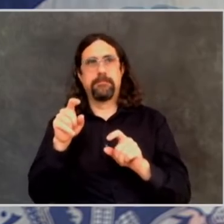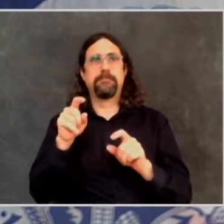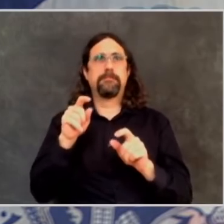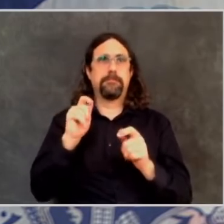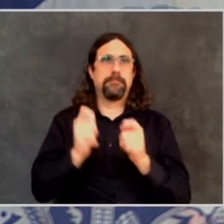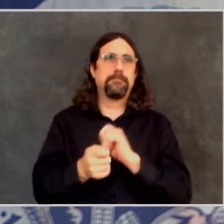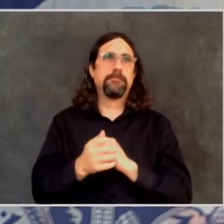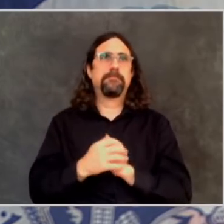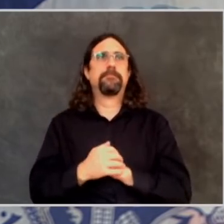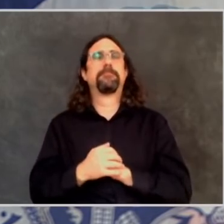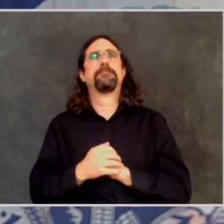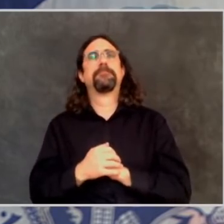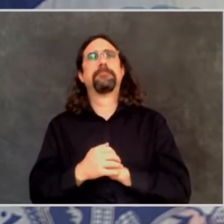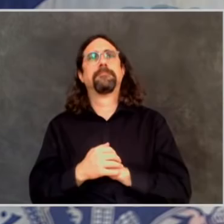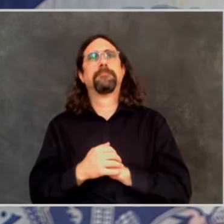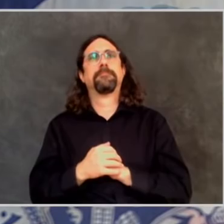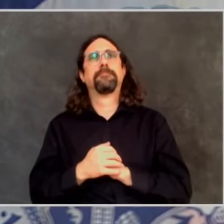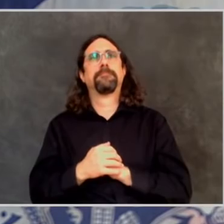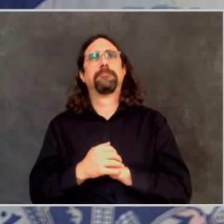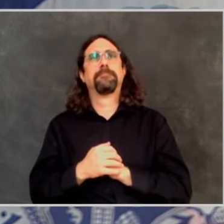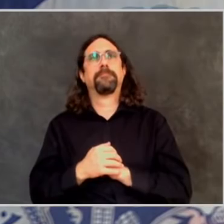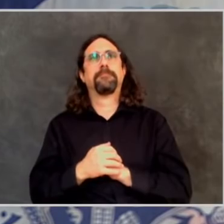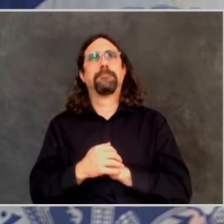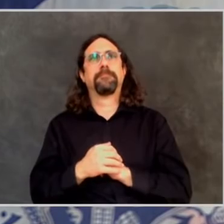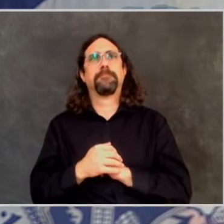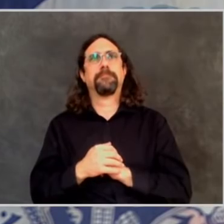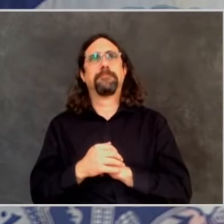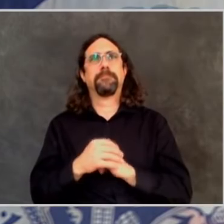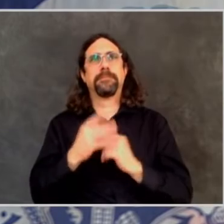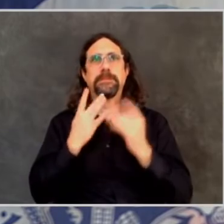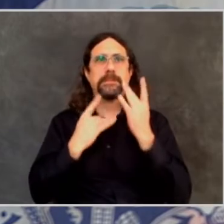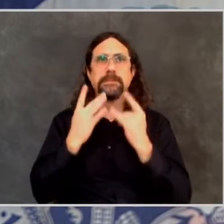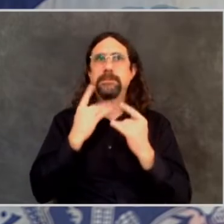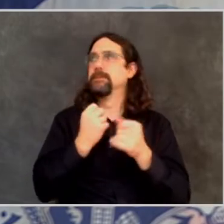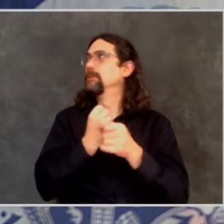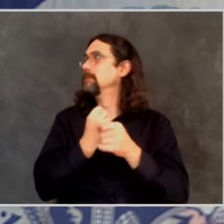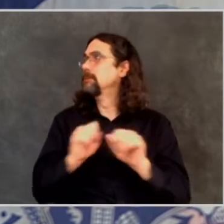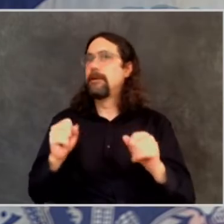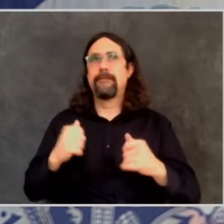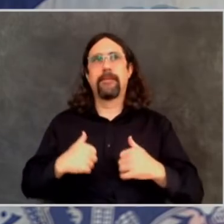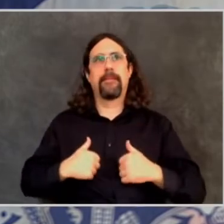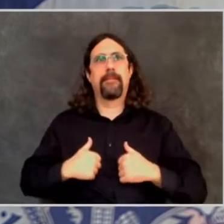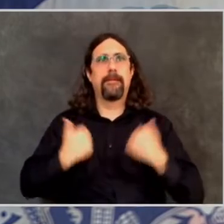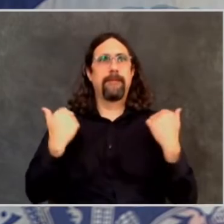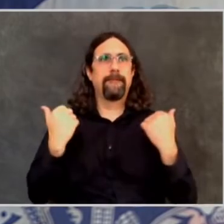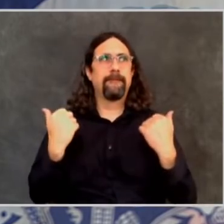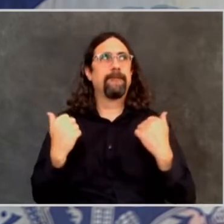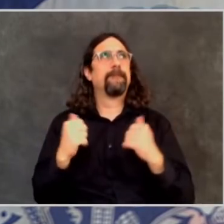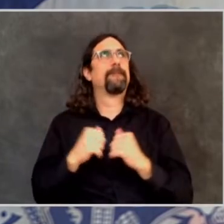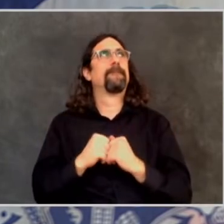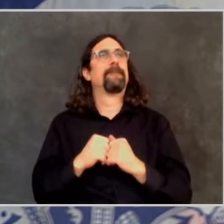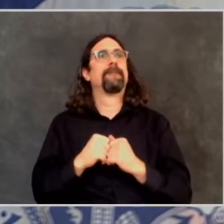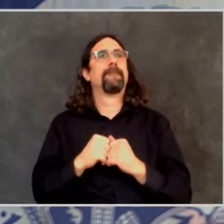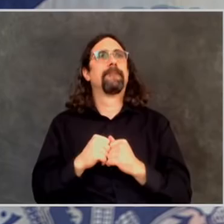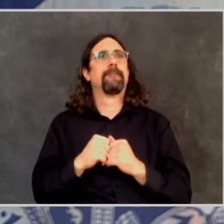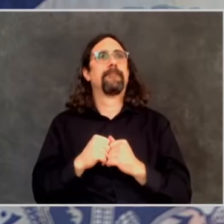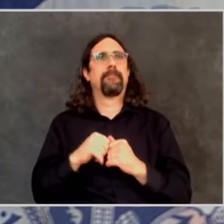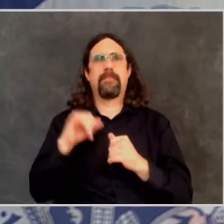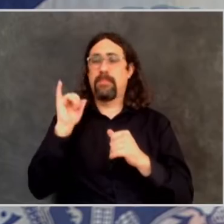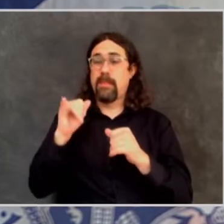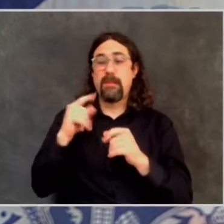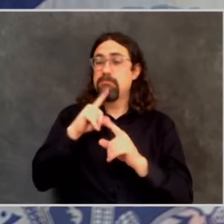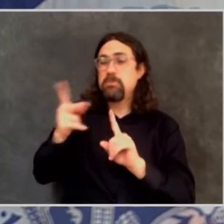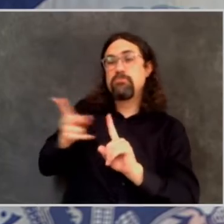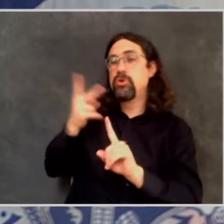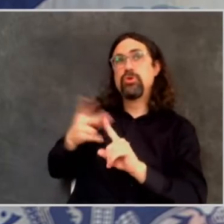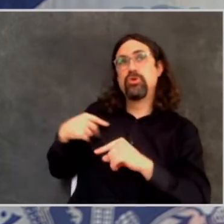saved. That's where we just put supreme energy and effort, because that was what mattered most, was saving those lives.